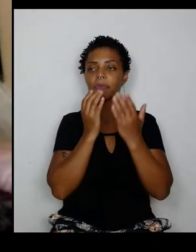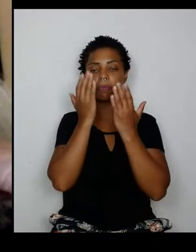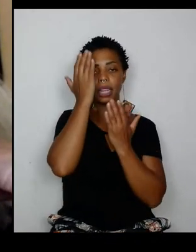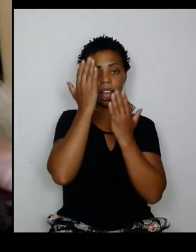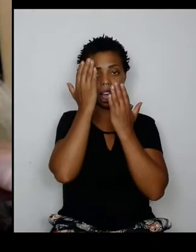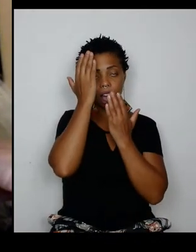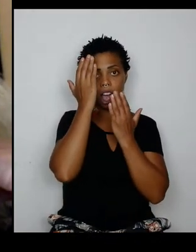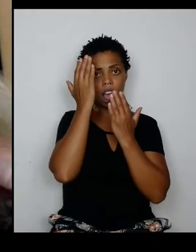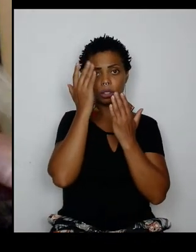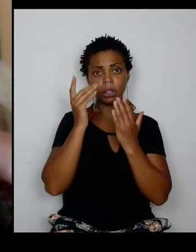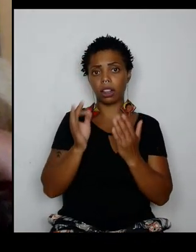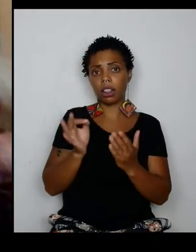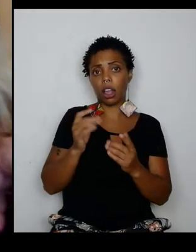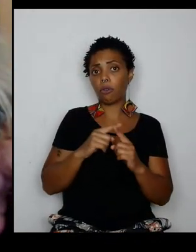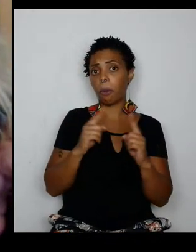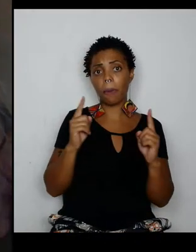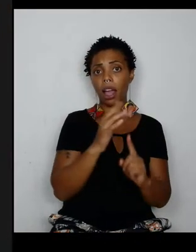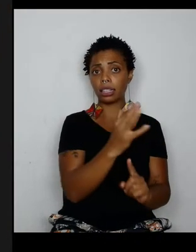less privileged